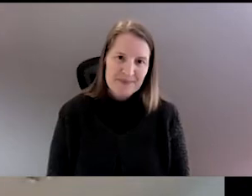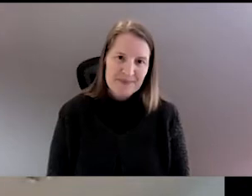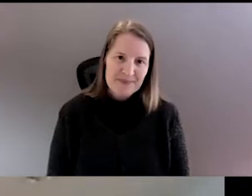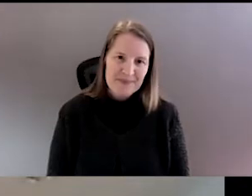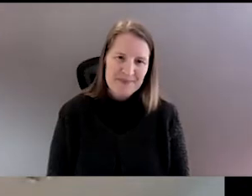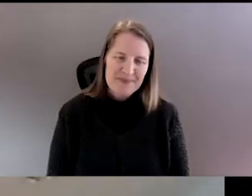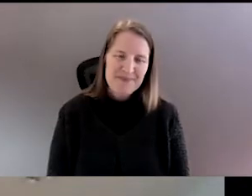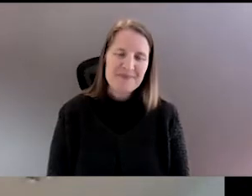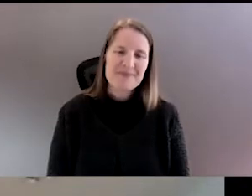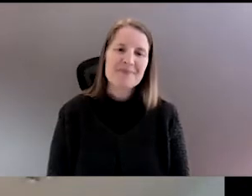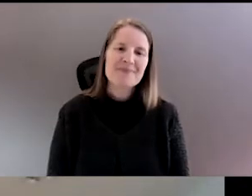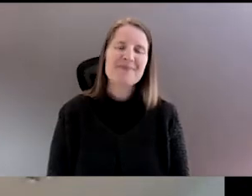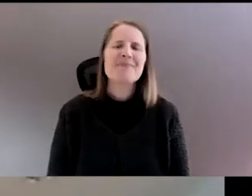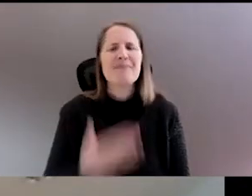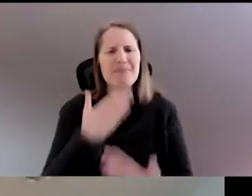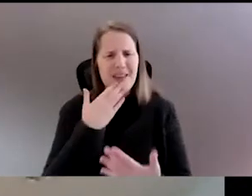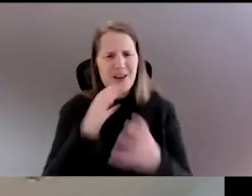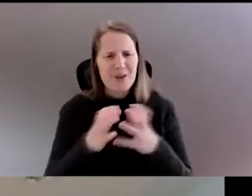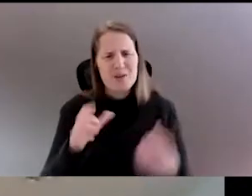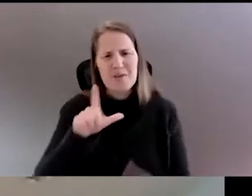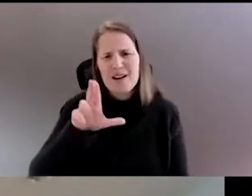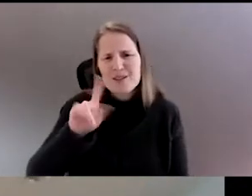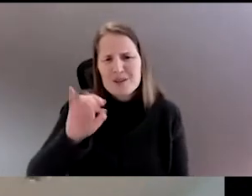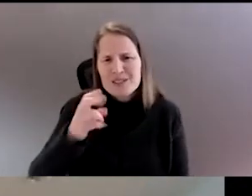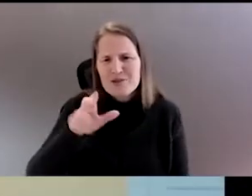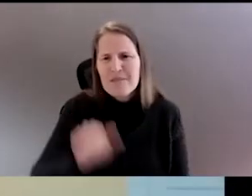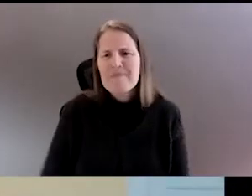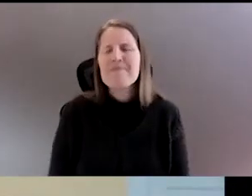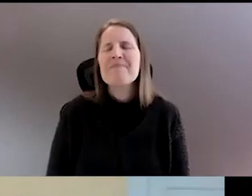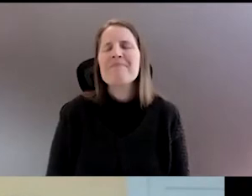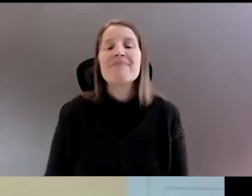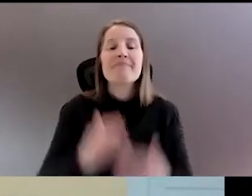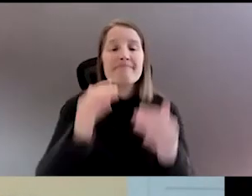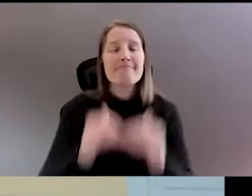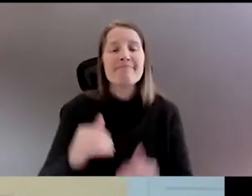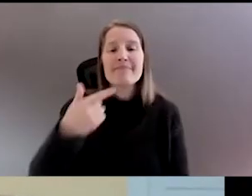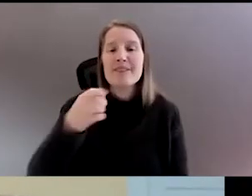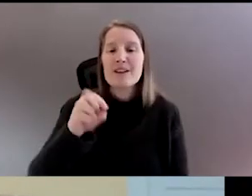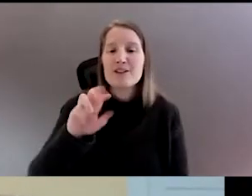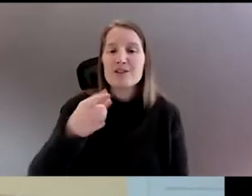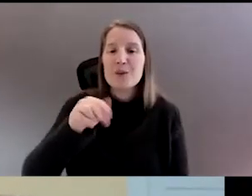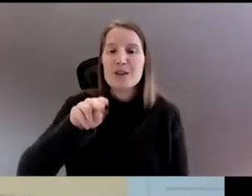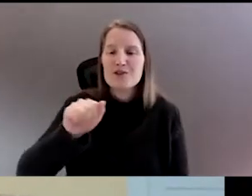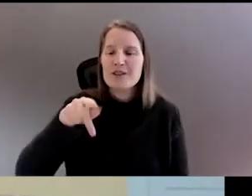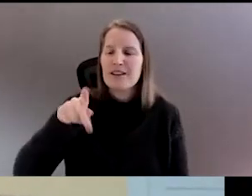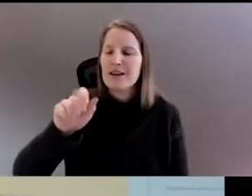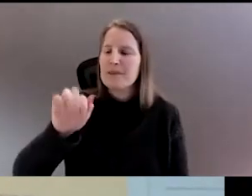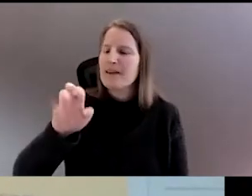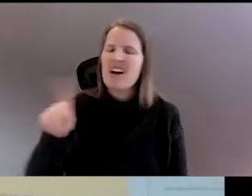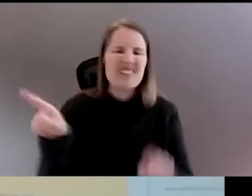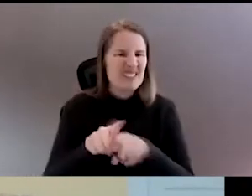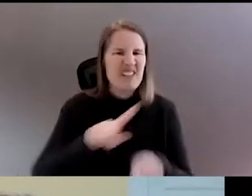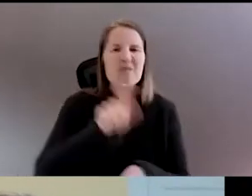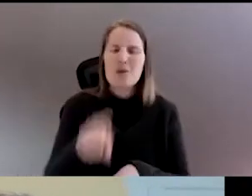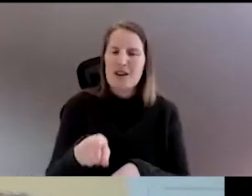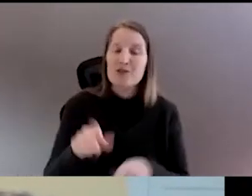Thank you so much, Lutetia. Next, we will hear from Georgina Peacock, responding to the same question. Please introduce